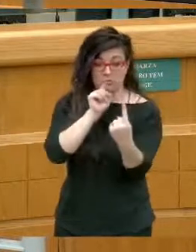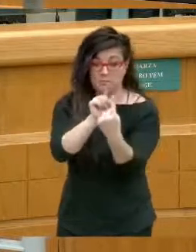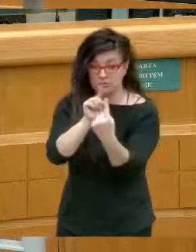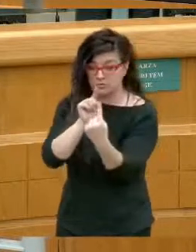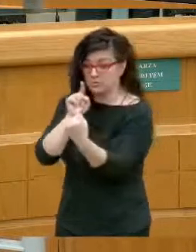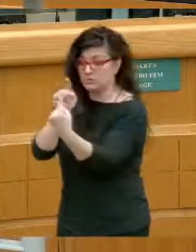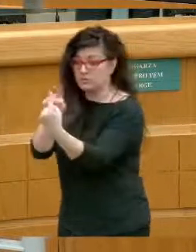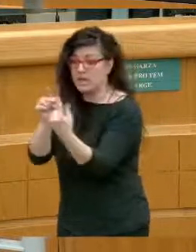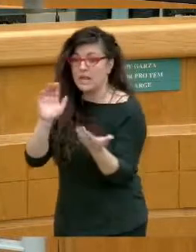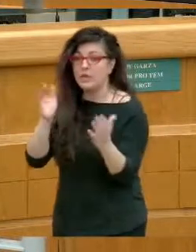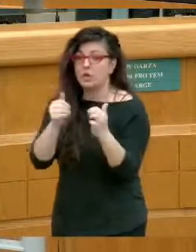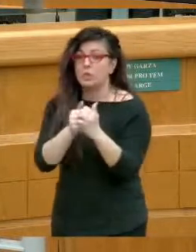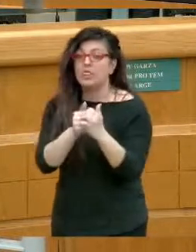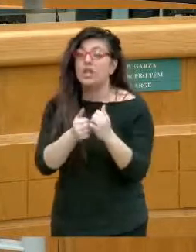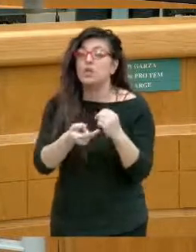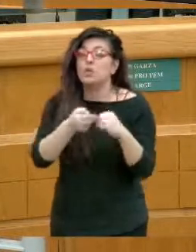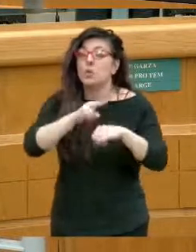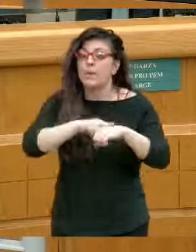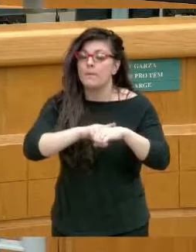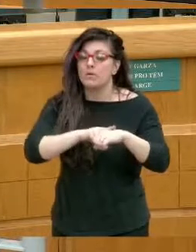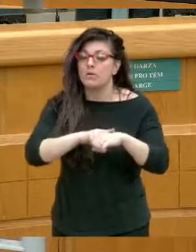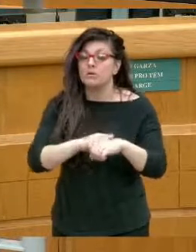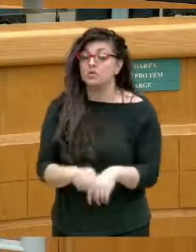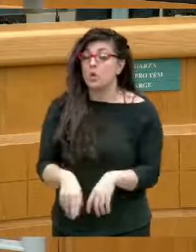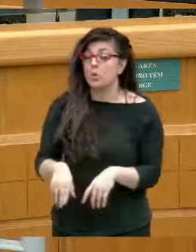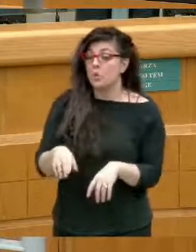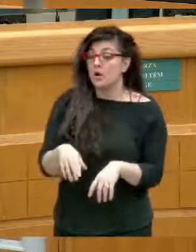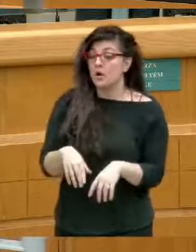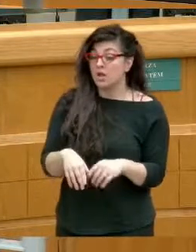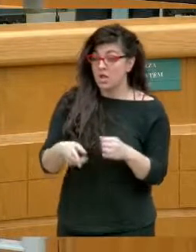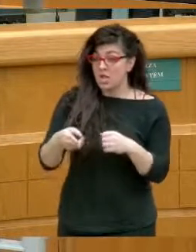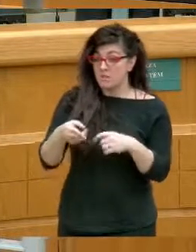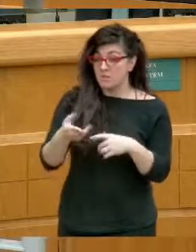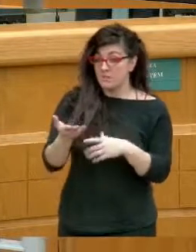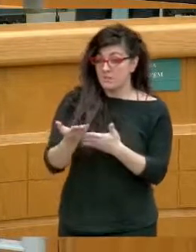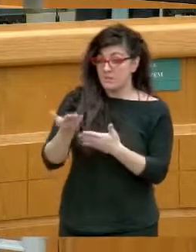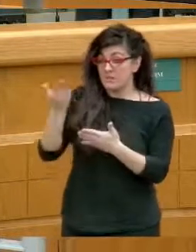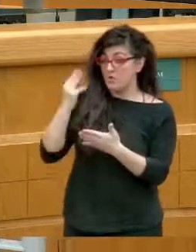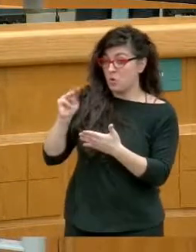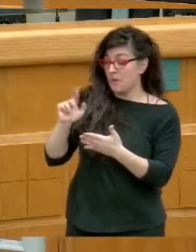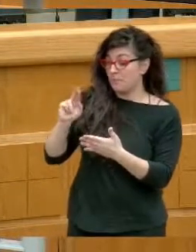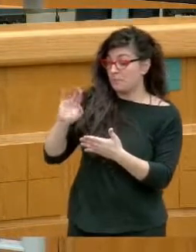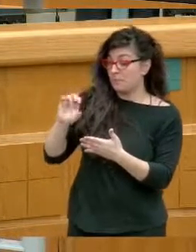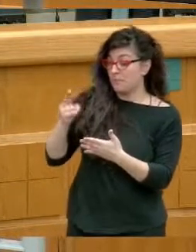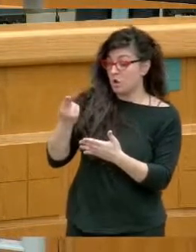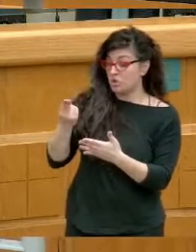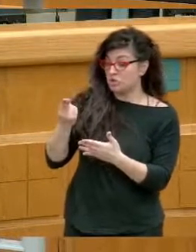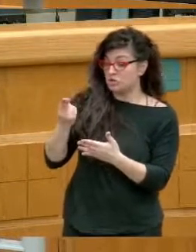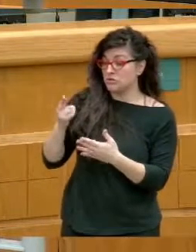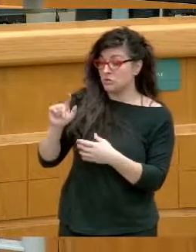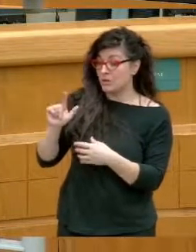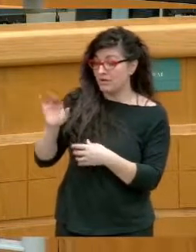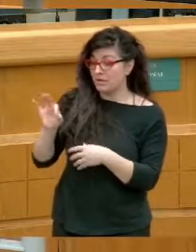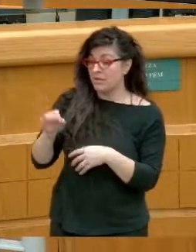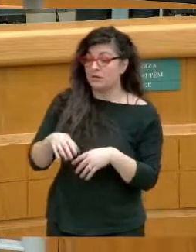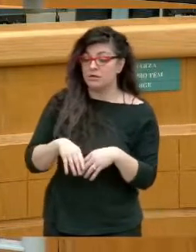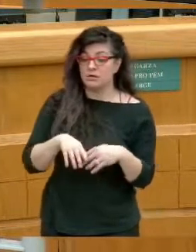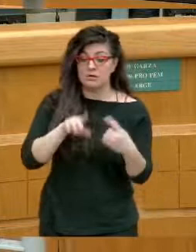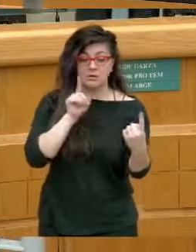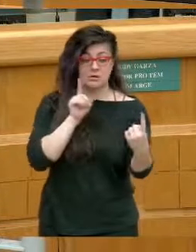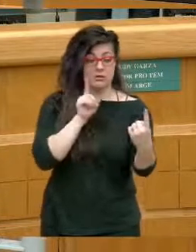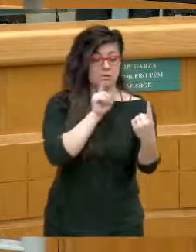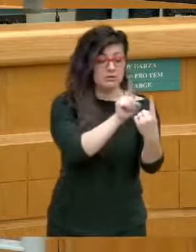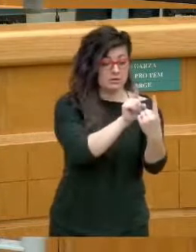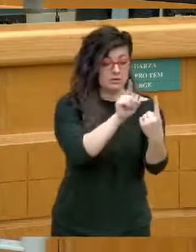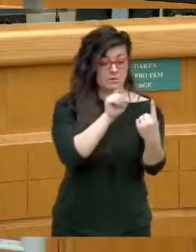for Nueces. So at 100, that would be the normal number of contacts that were occurring between people, as defined by 2 cell phones that come within